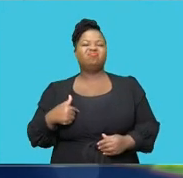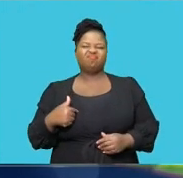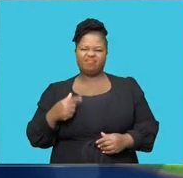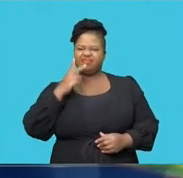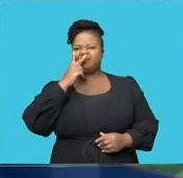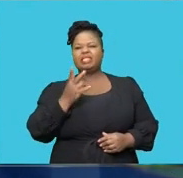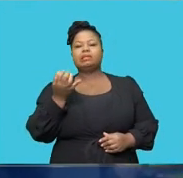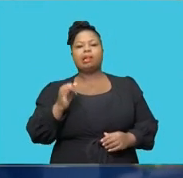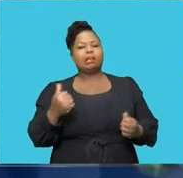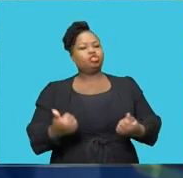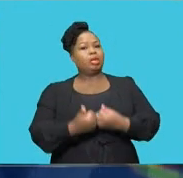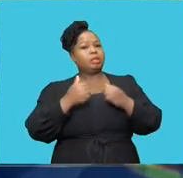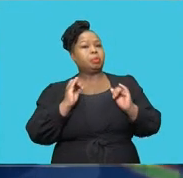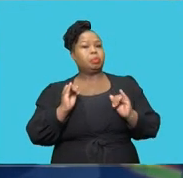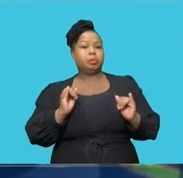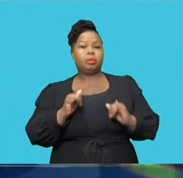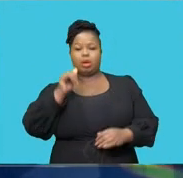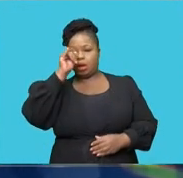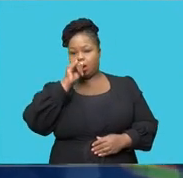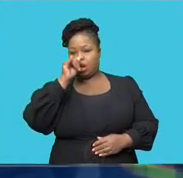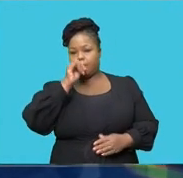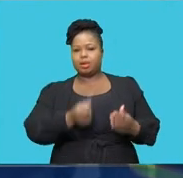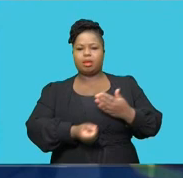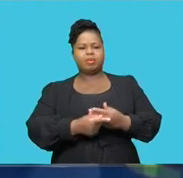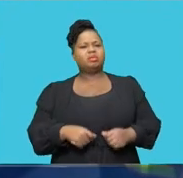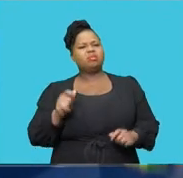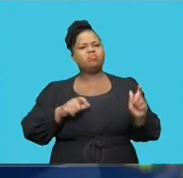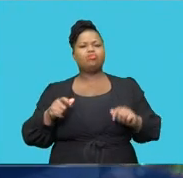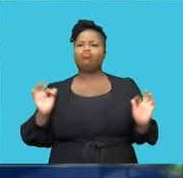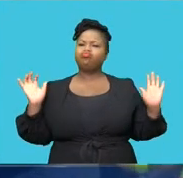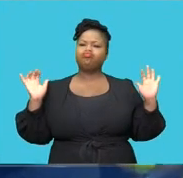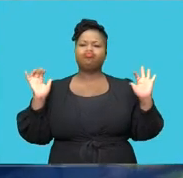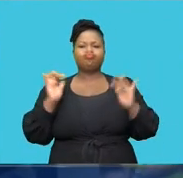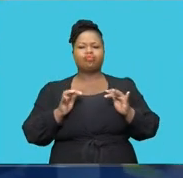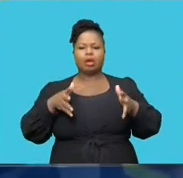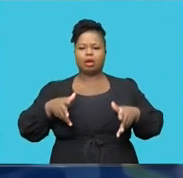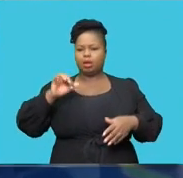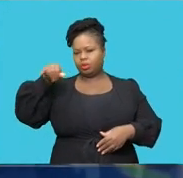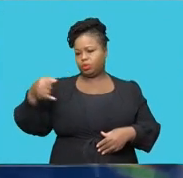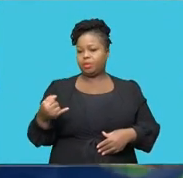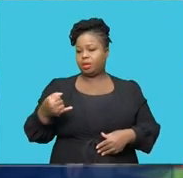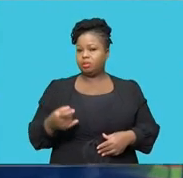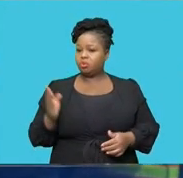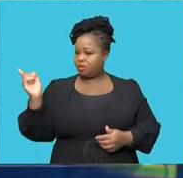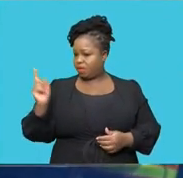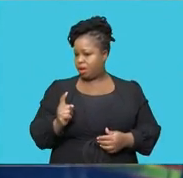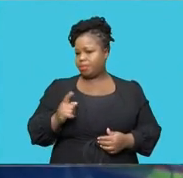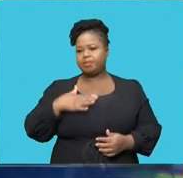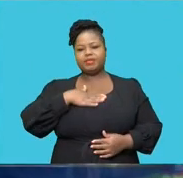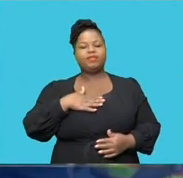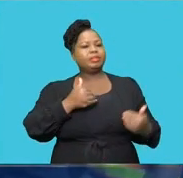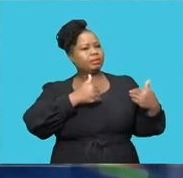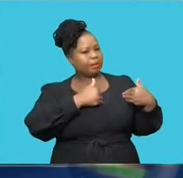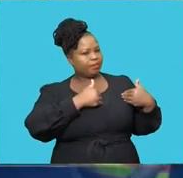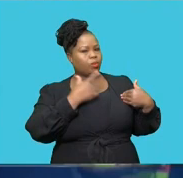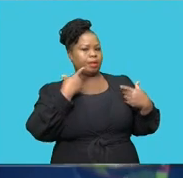challenges as far as crime is concerned. So as a worthless city, everybody wants to come to Johannesburg. So when they come, let them feel safe. When